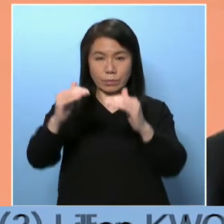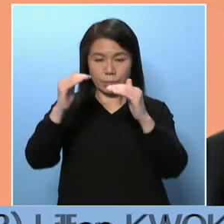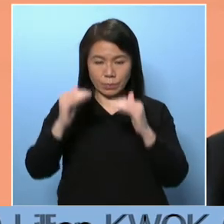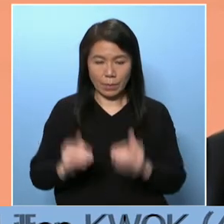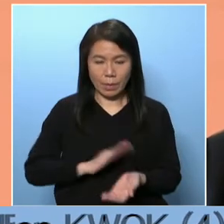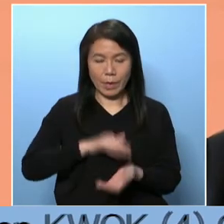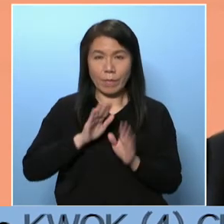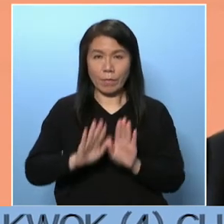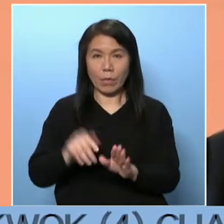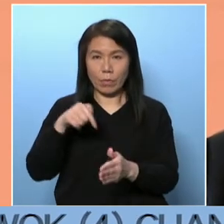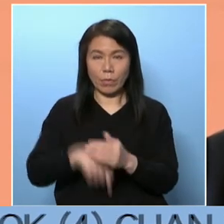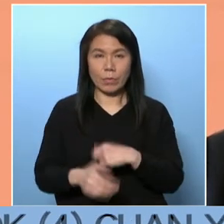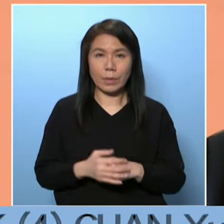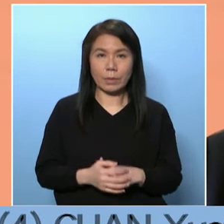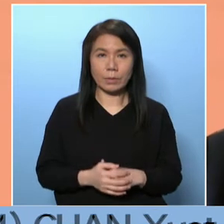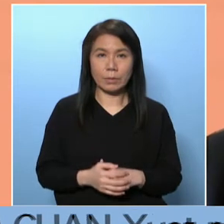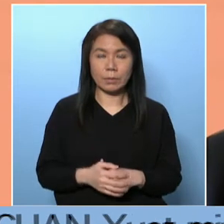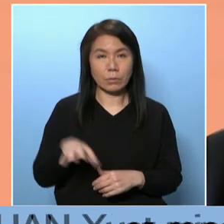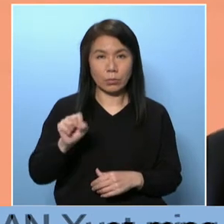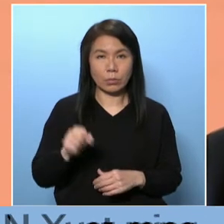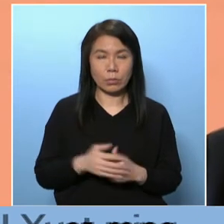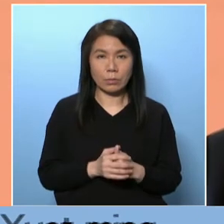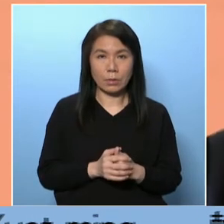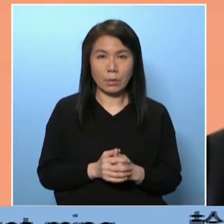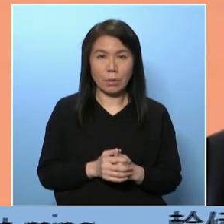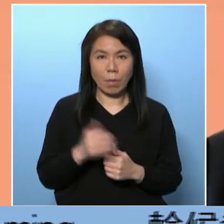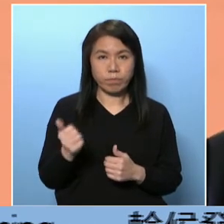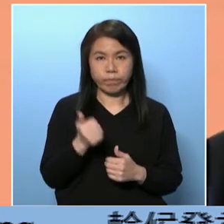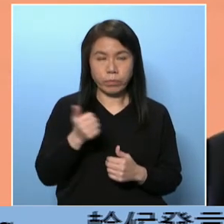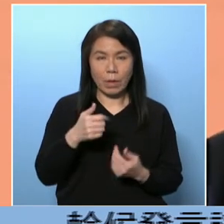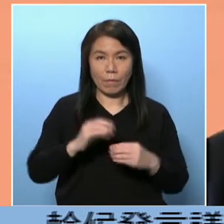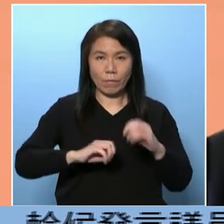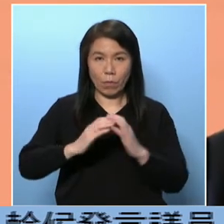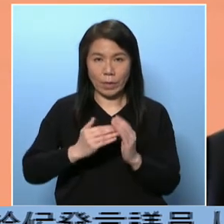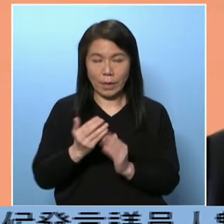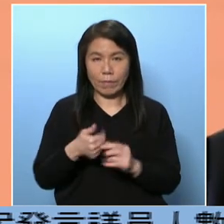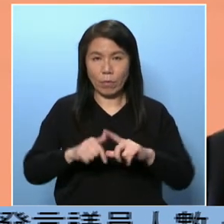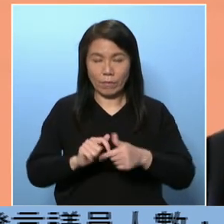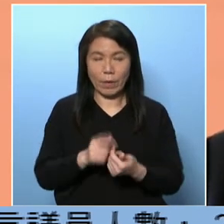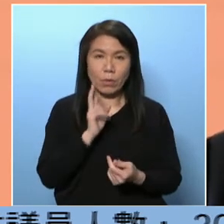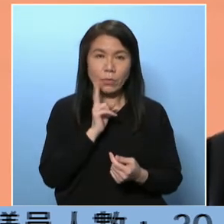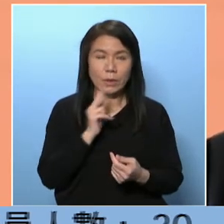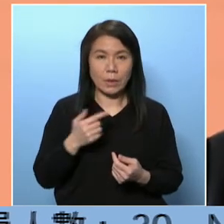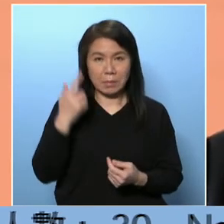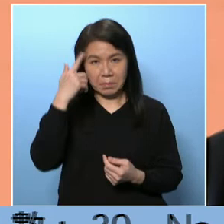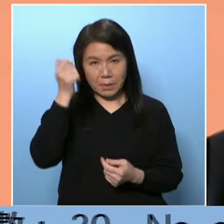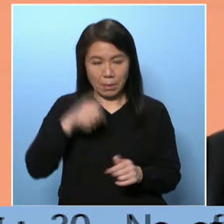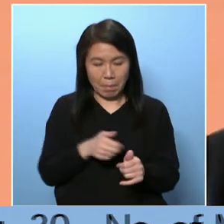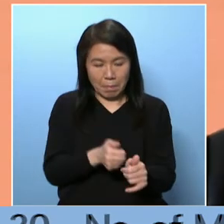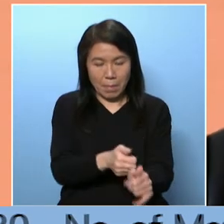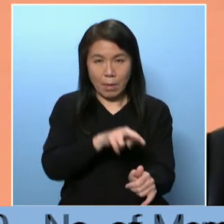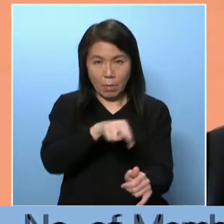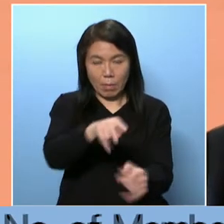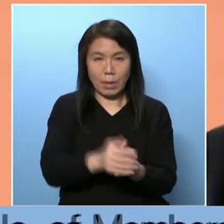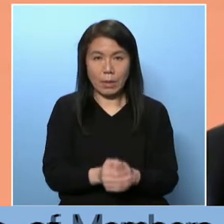take the step. And therefore, in fighting the pandemic, the administration must be able to resort to all